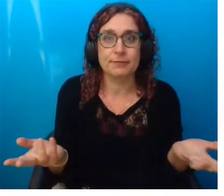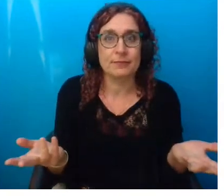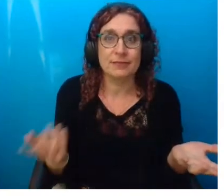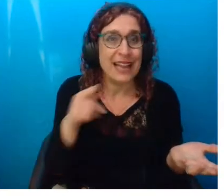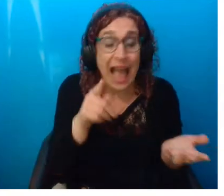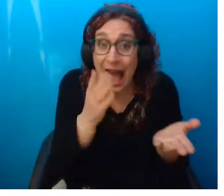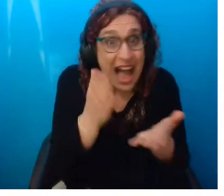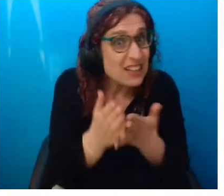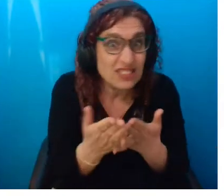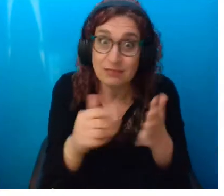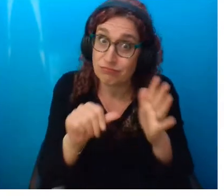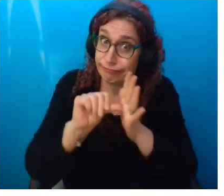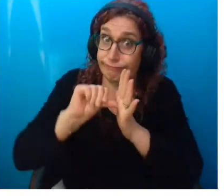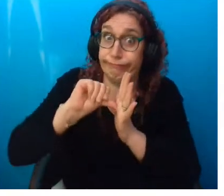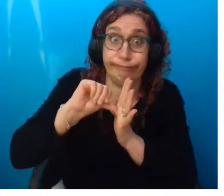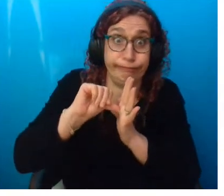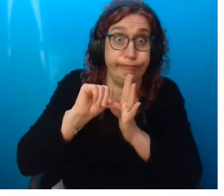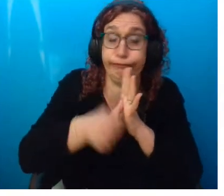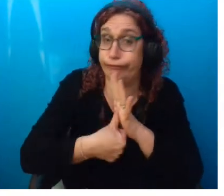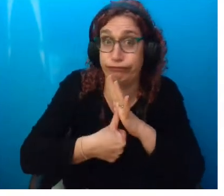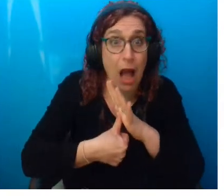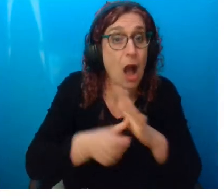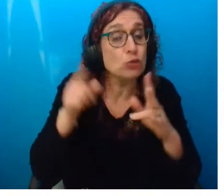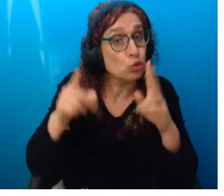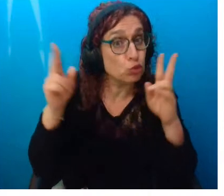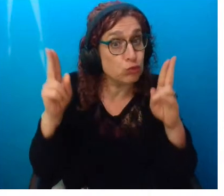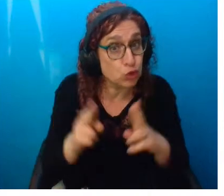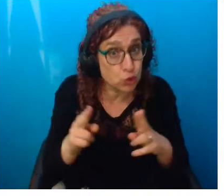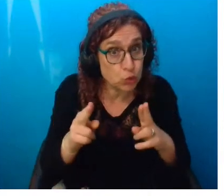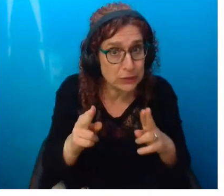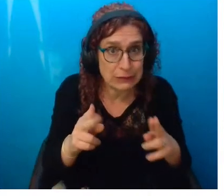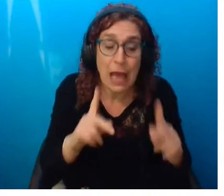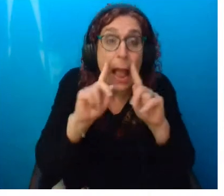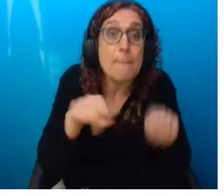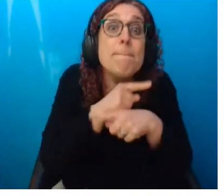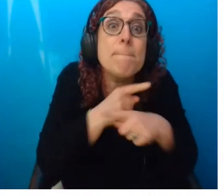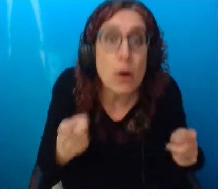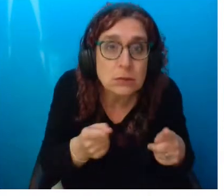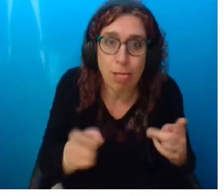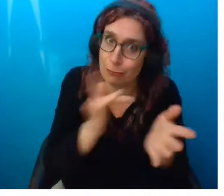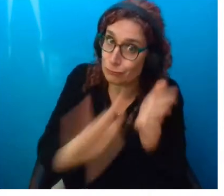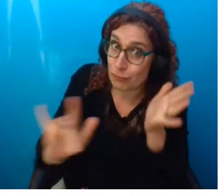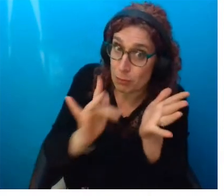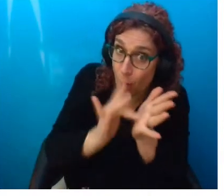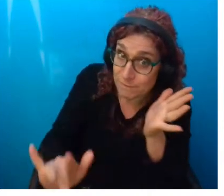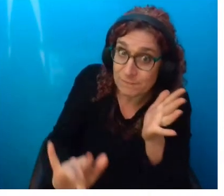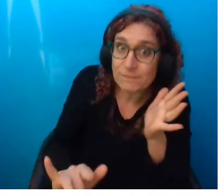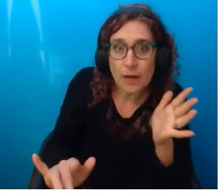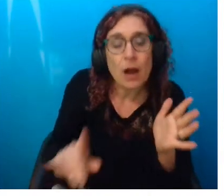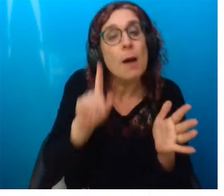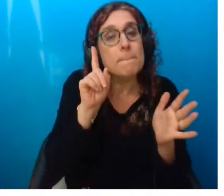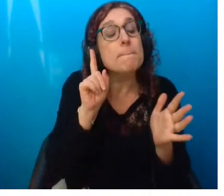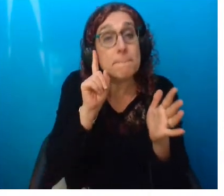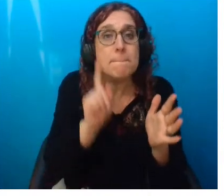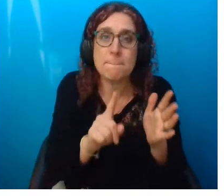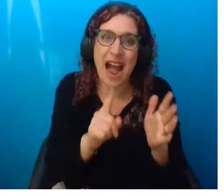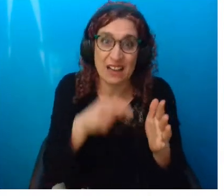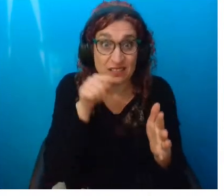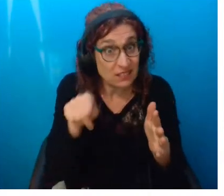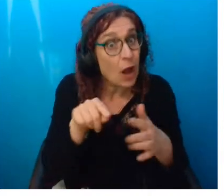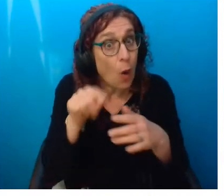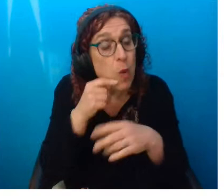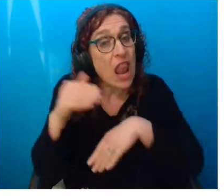to reduce and it's impossible to remove, so there's very little evidence that that reduces eczema